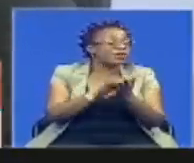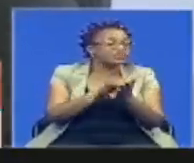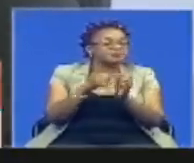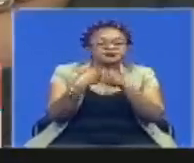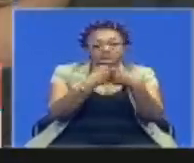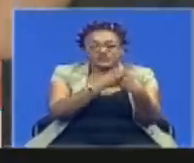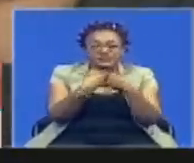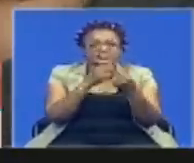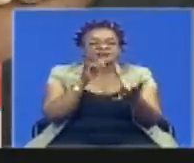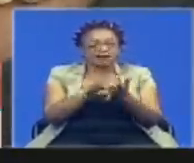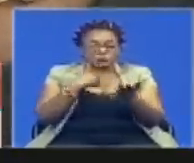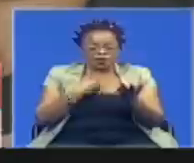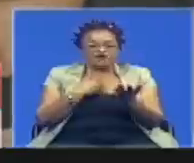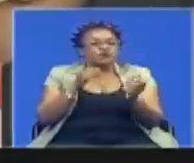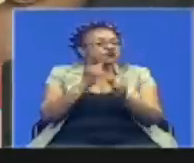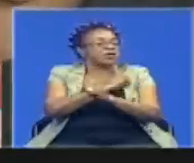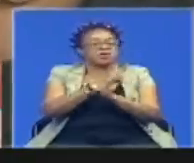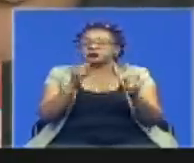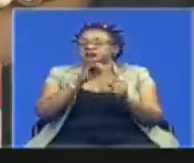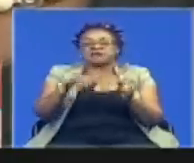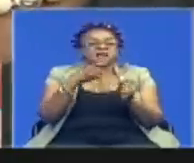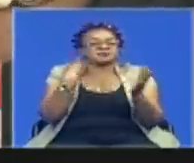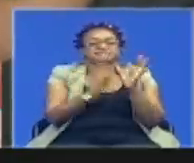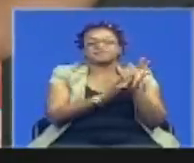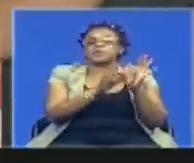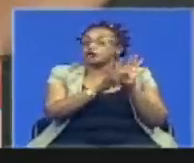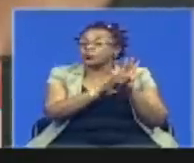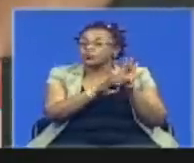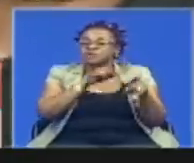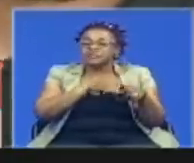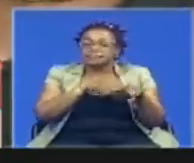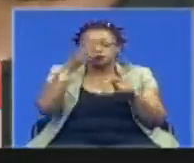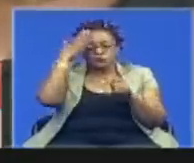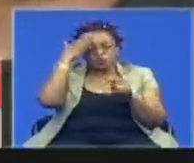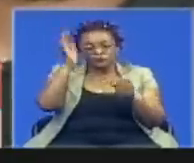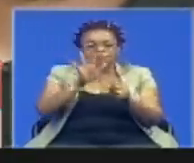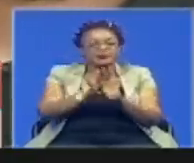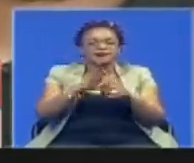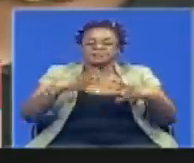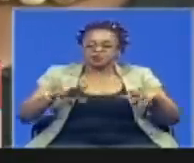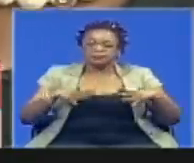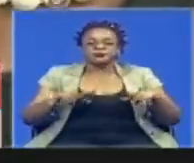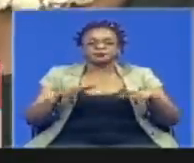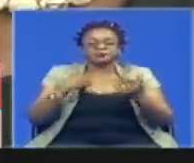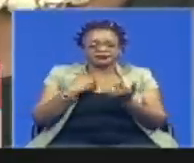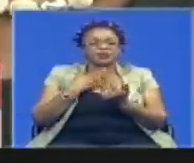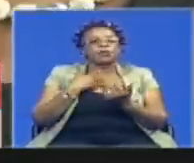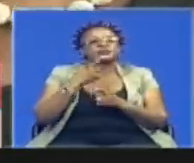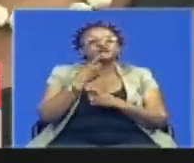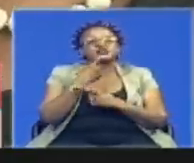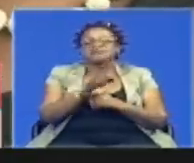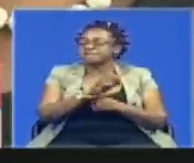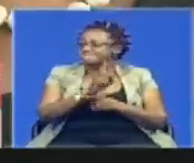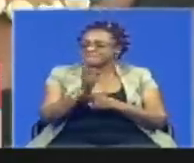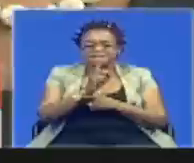challenges that we are facing. We cannot just lay down the law when we know that for many people, and I want to say this, that it's not